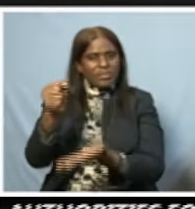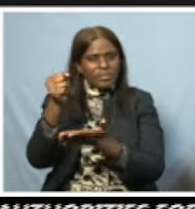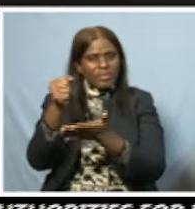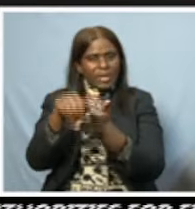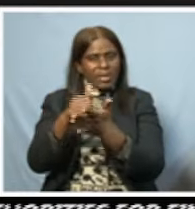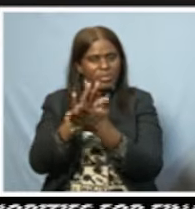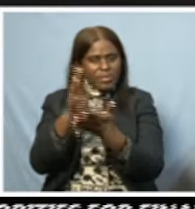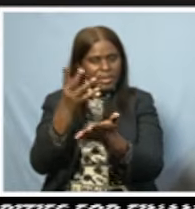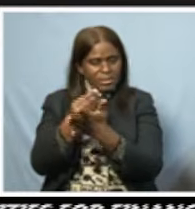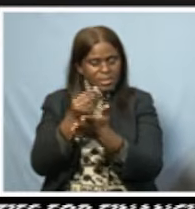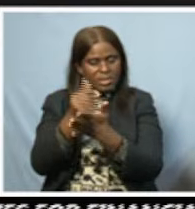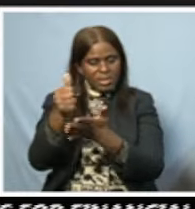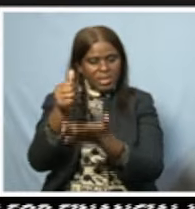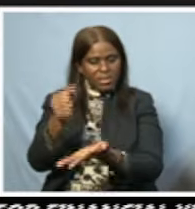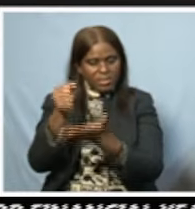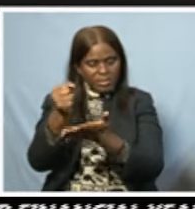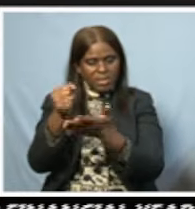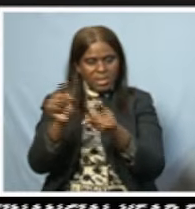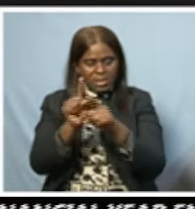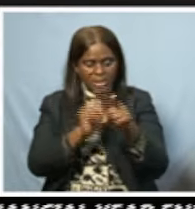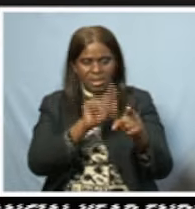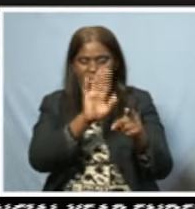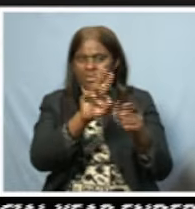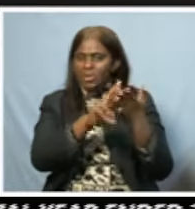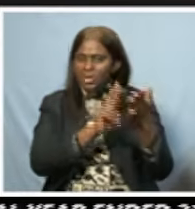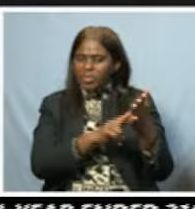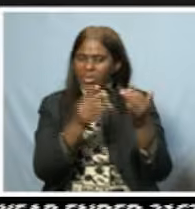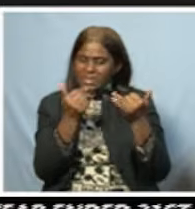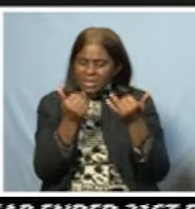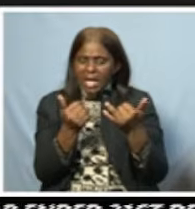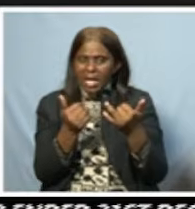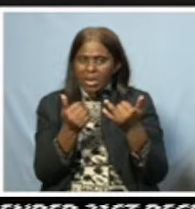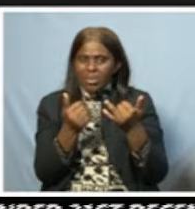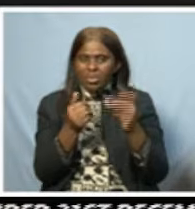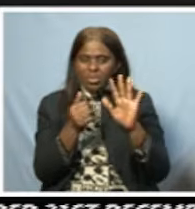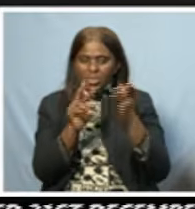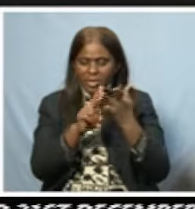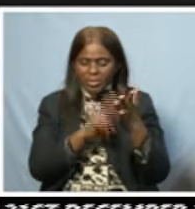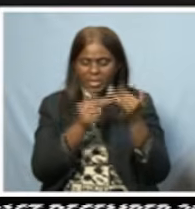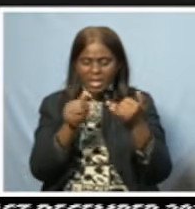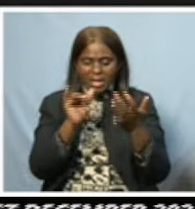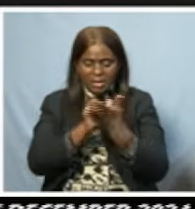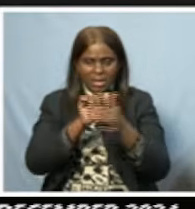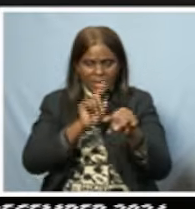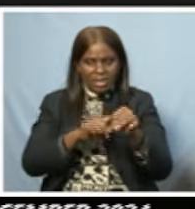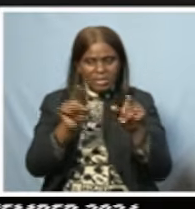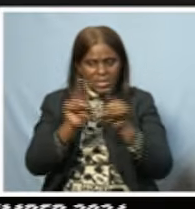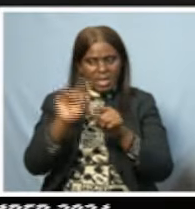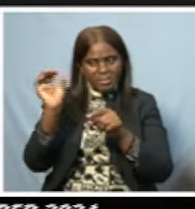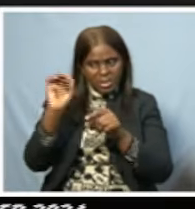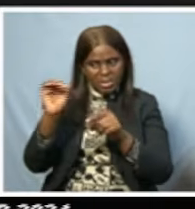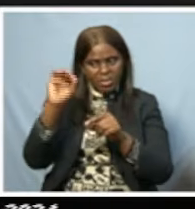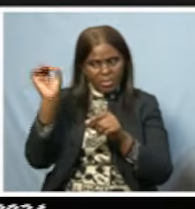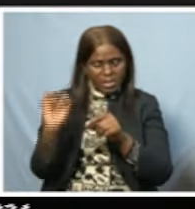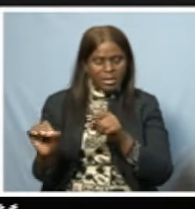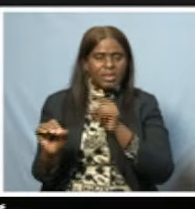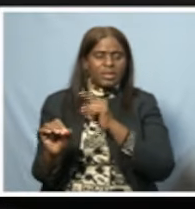the dry port, and what is the status by now? By that time it was at 0%.